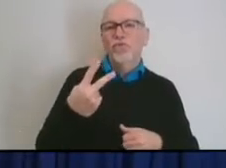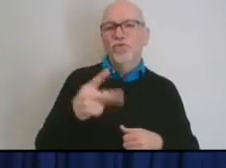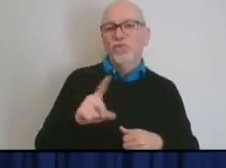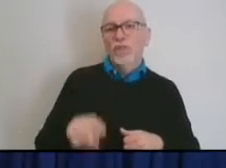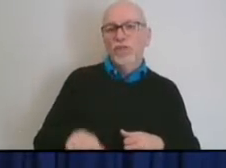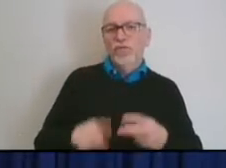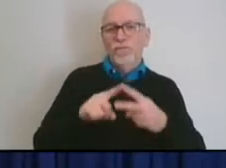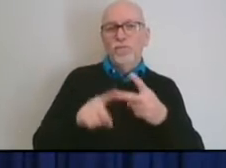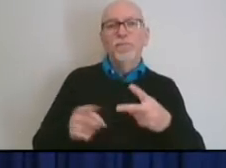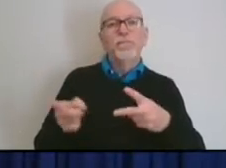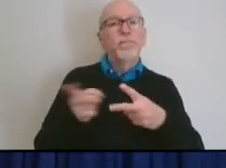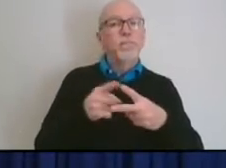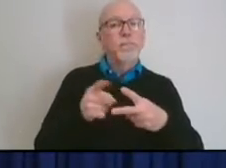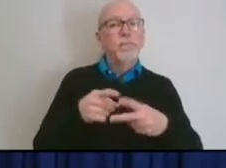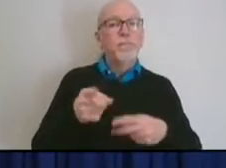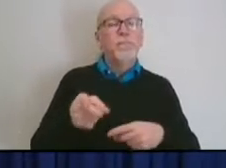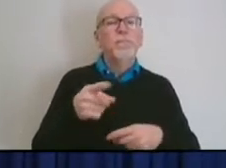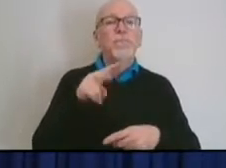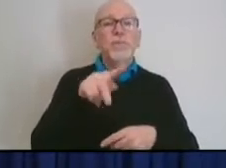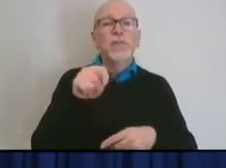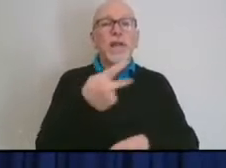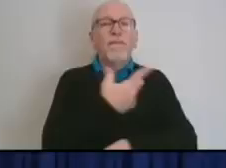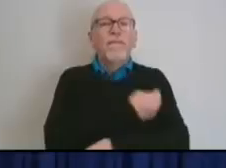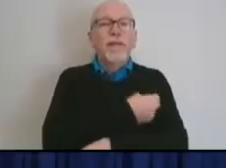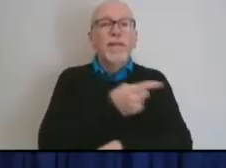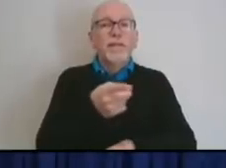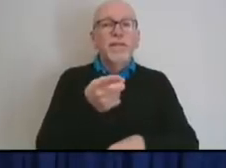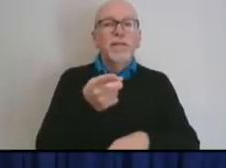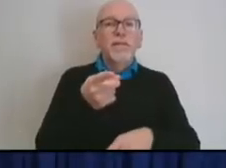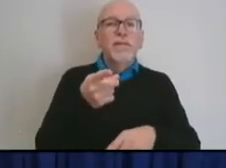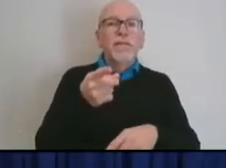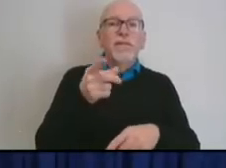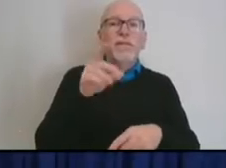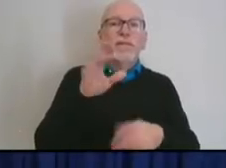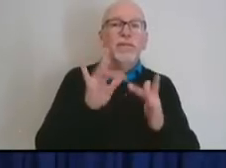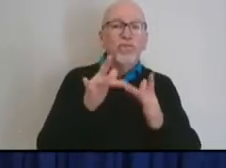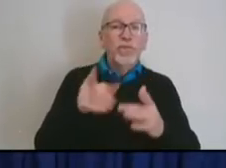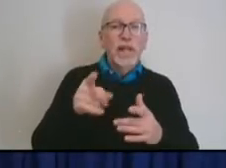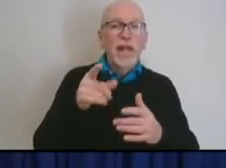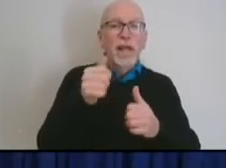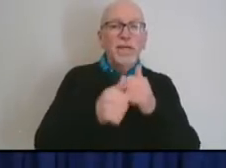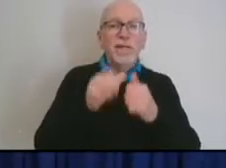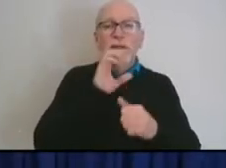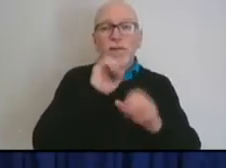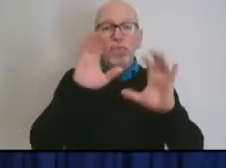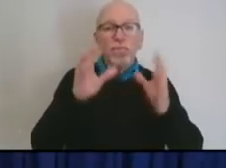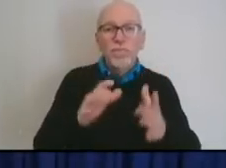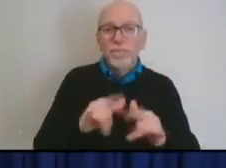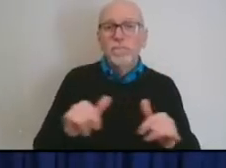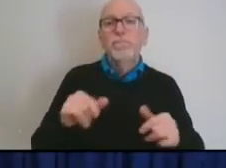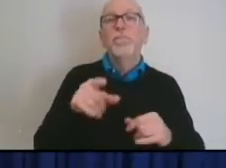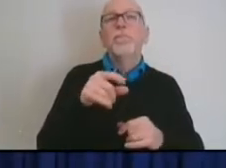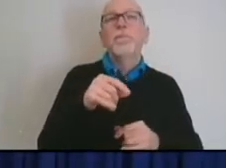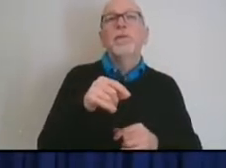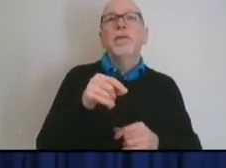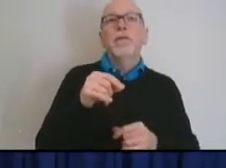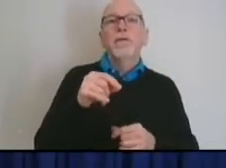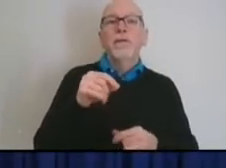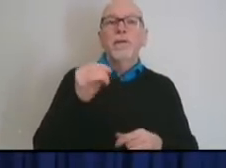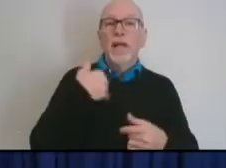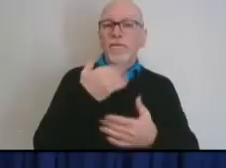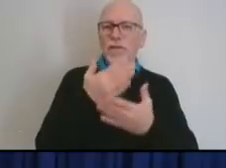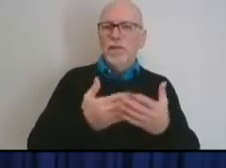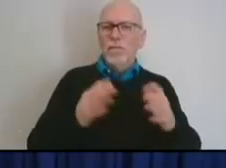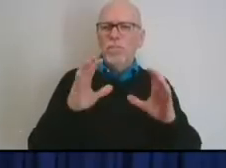is when you look at vaccine uptake on the vaccine dashboard by demographics, it looks like there are certain groups,